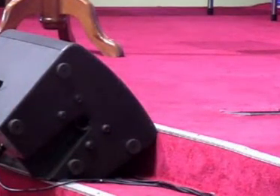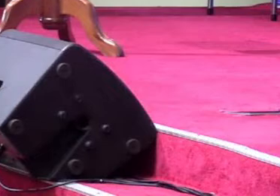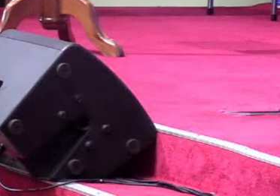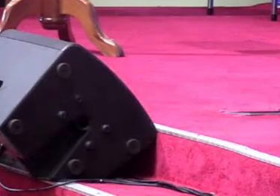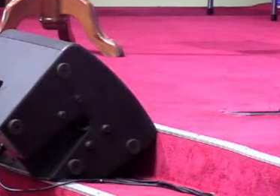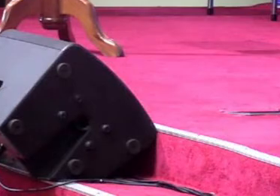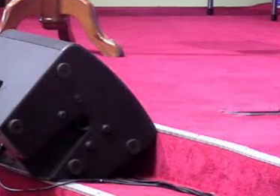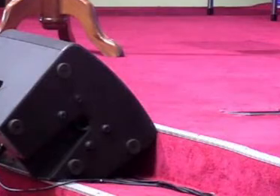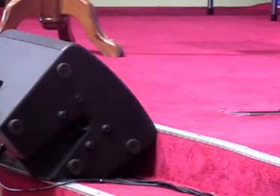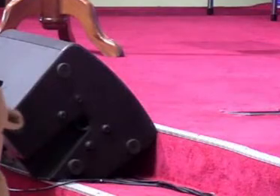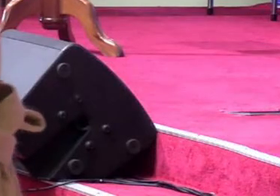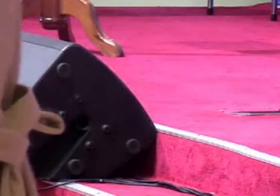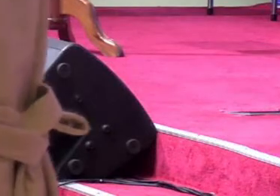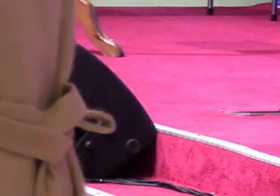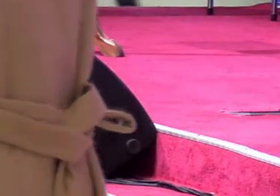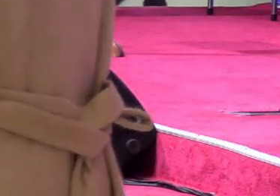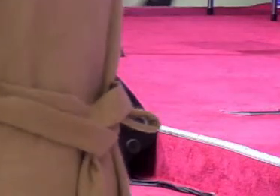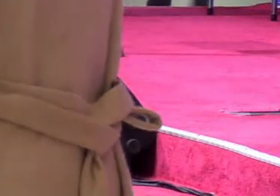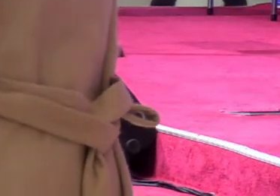uratarie